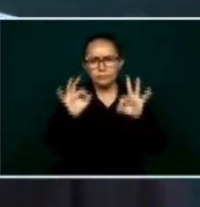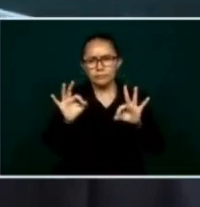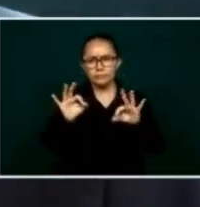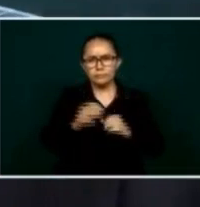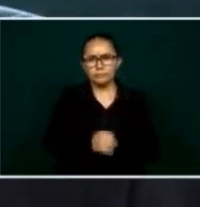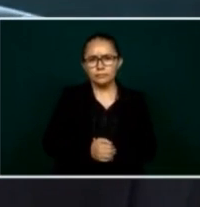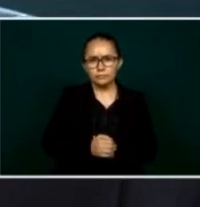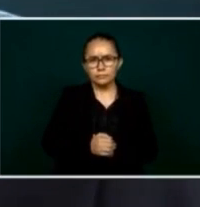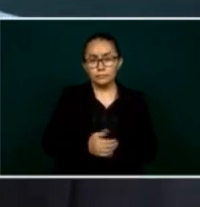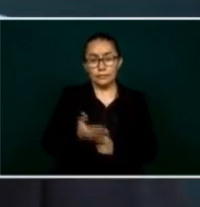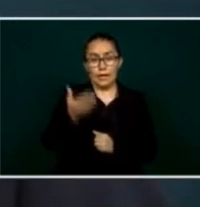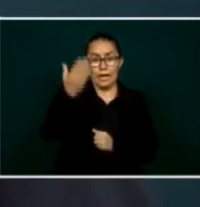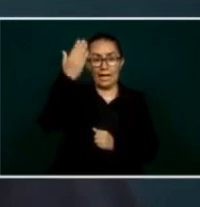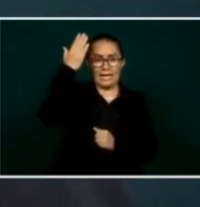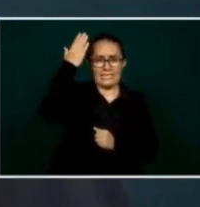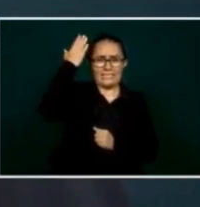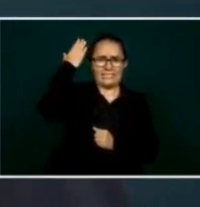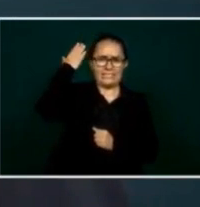national security.